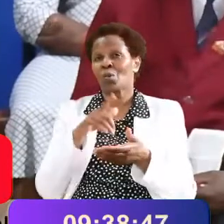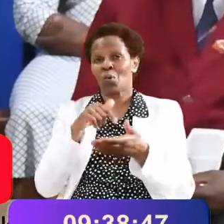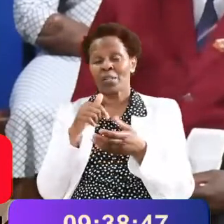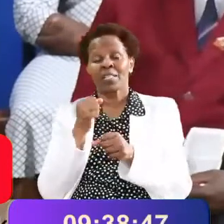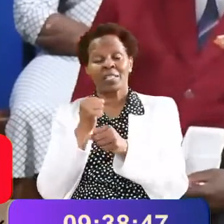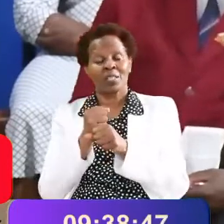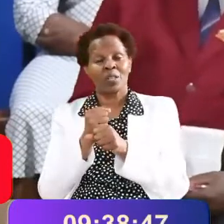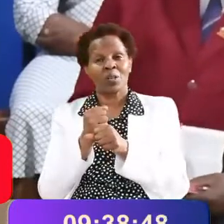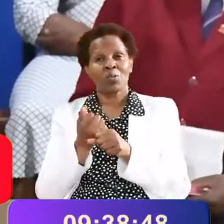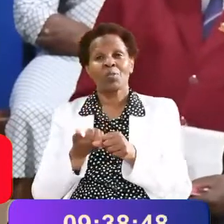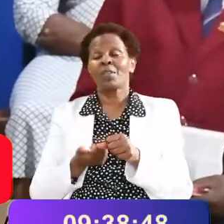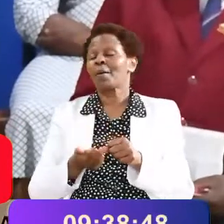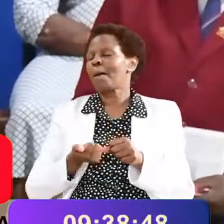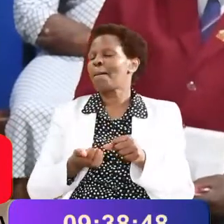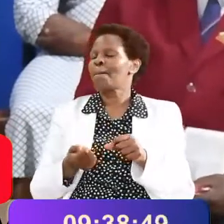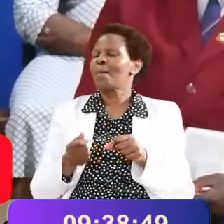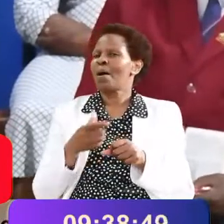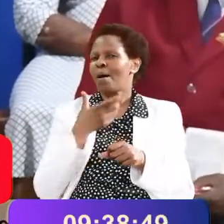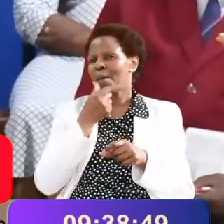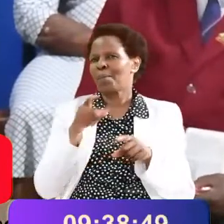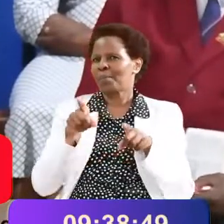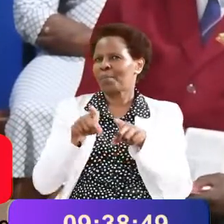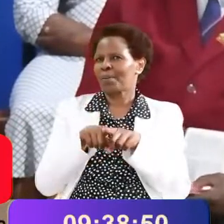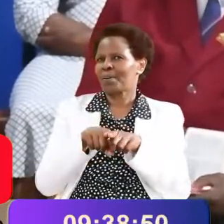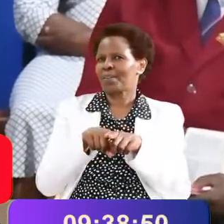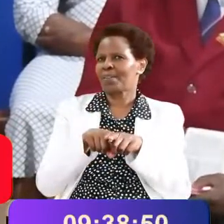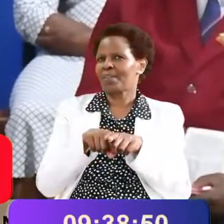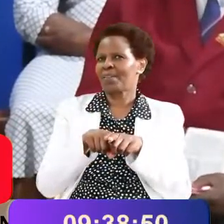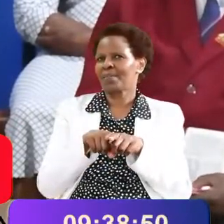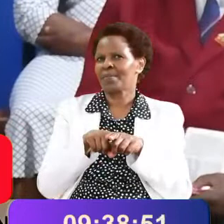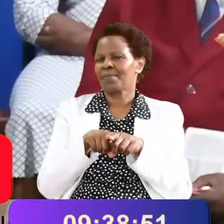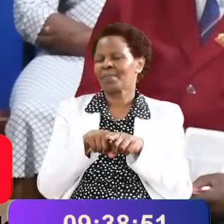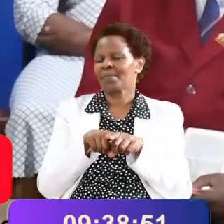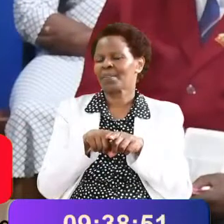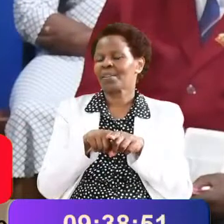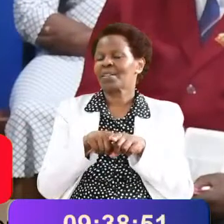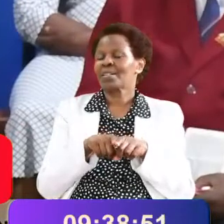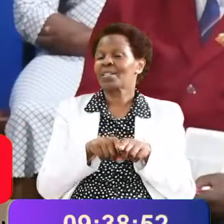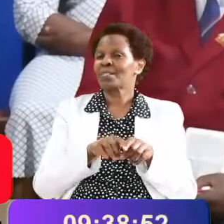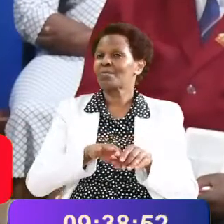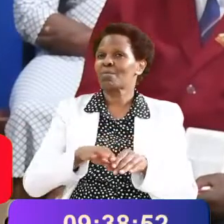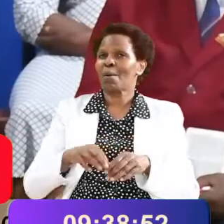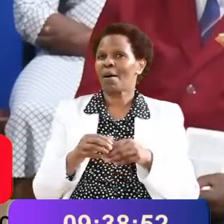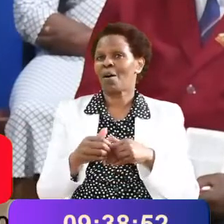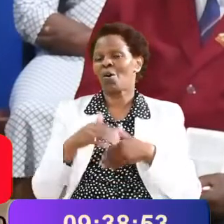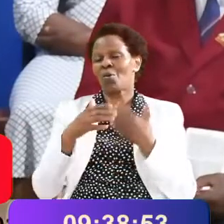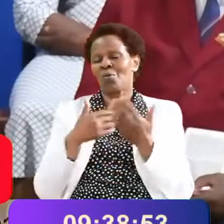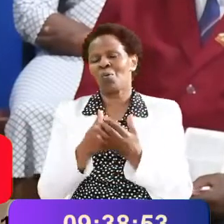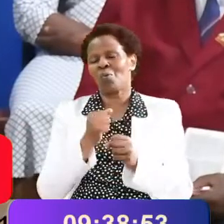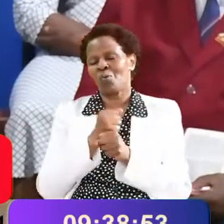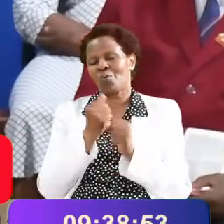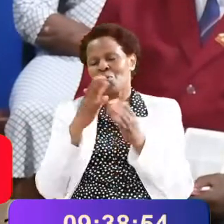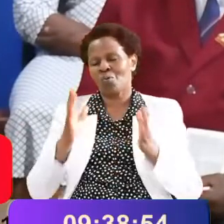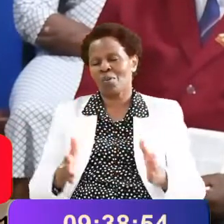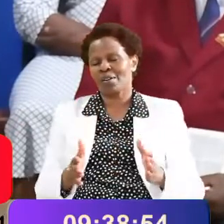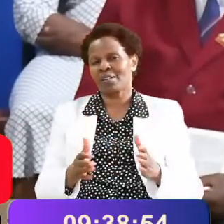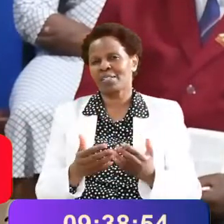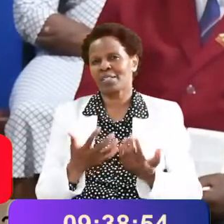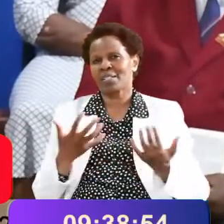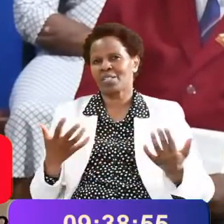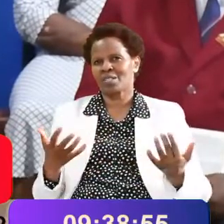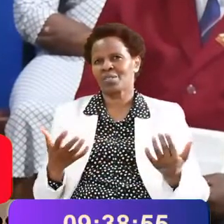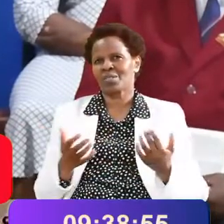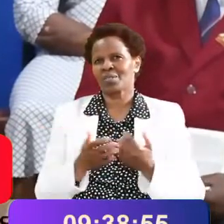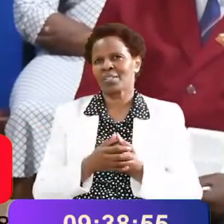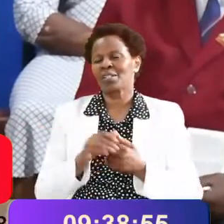brother Esau. And in verse 2, the Bible says, and he put the maid servants and their children in front, Leah and